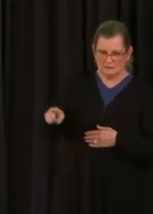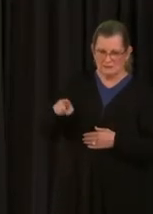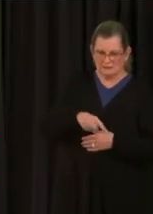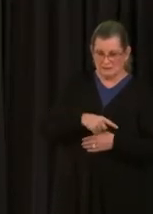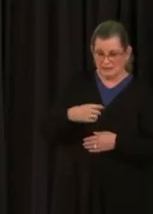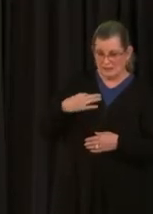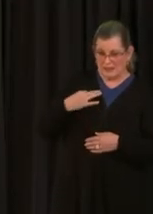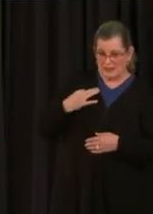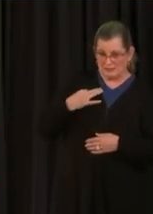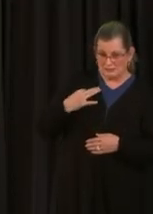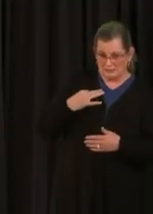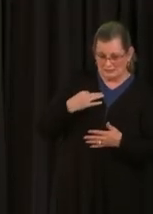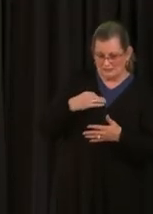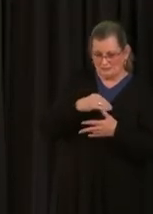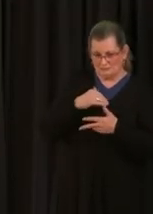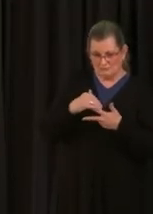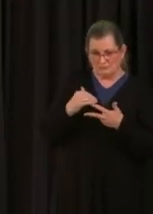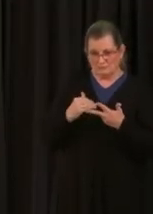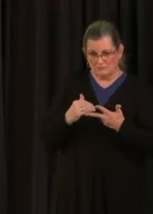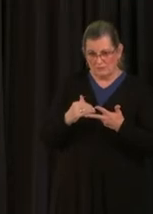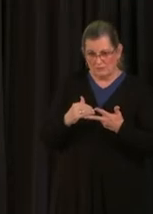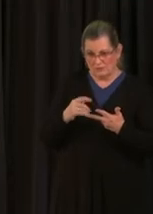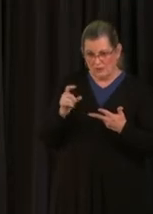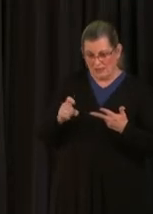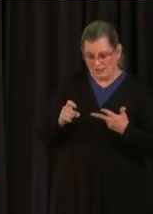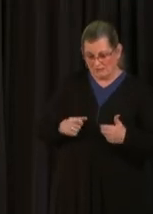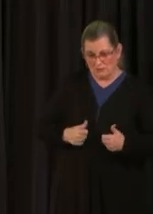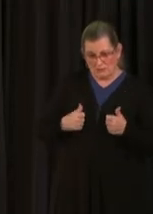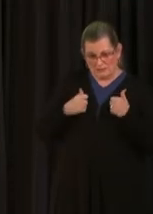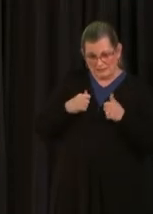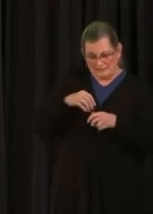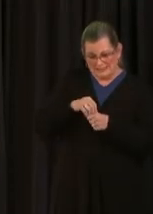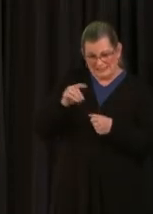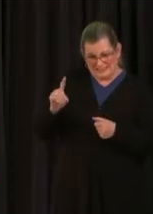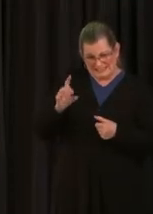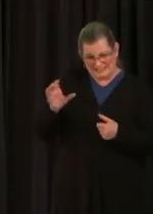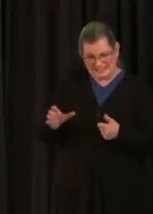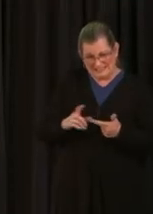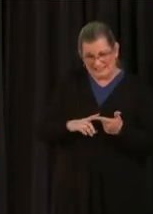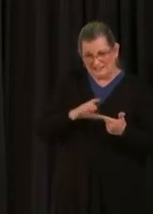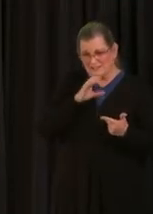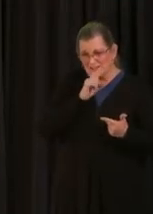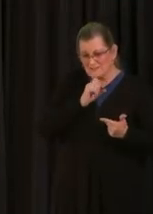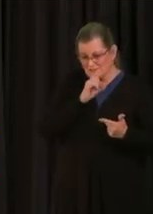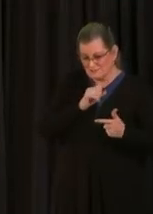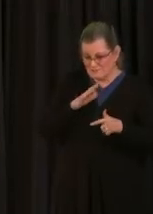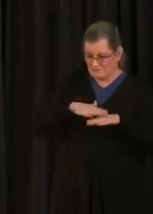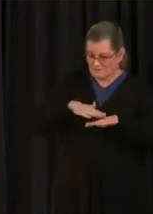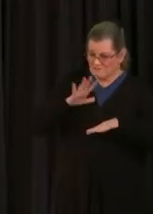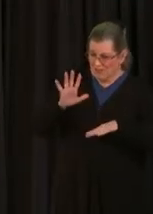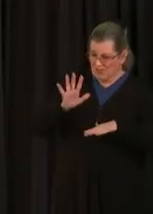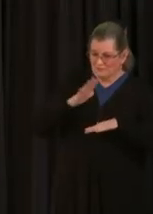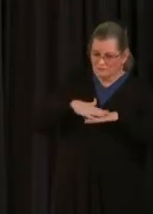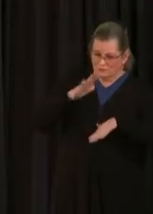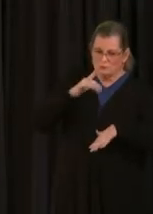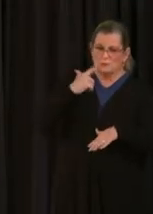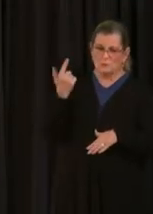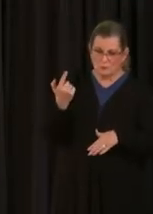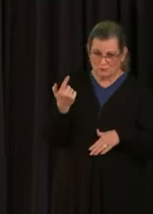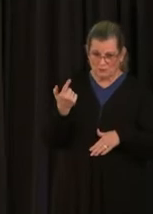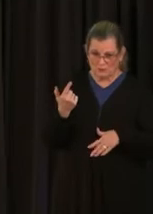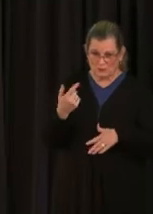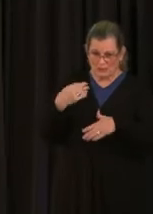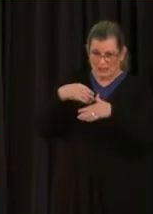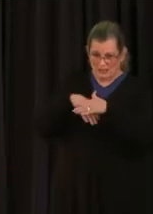to be residents of the district, they need to be between the ages of 5 and 21, and they also need to be enrolled in an elementary